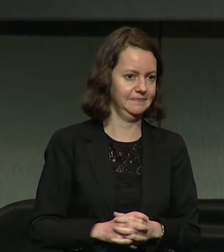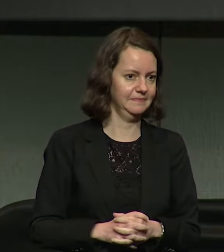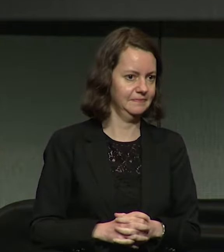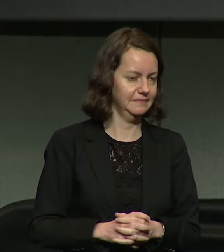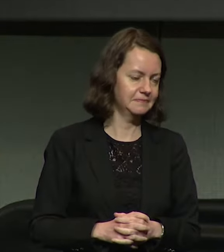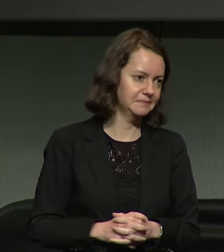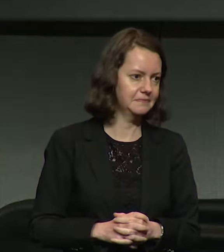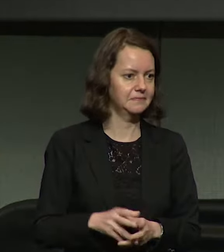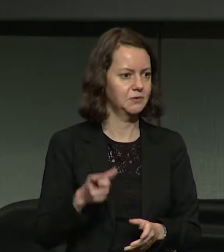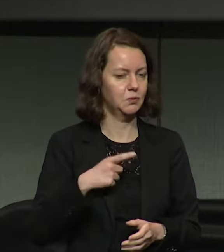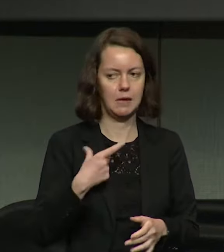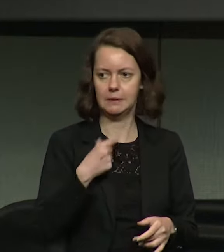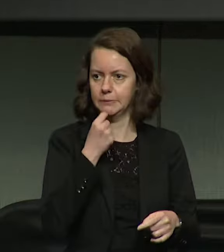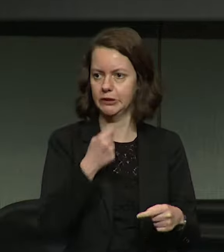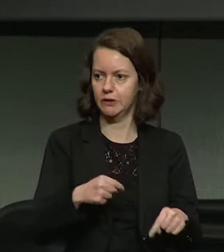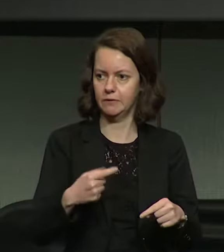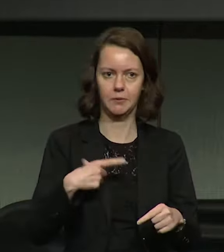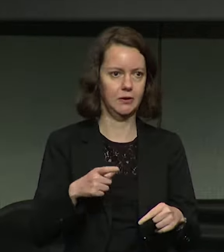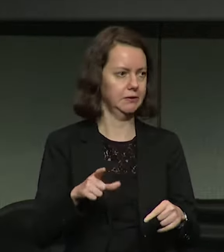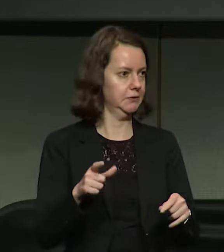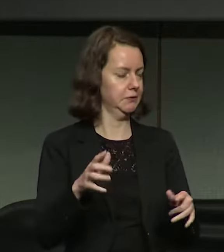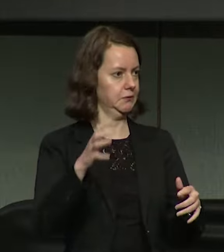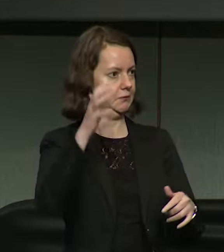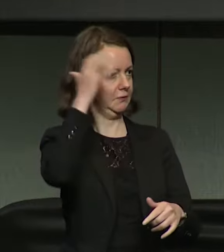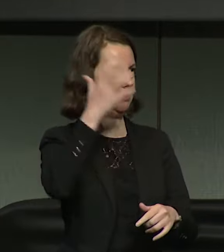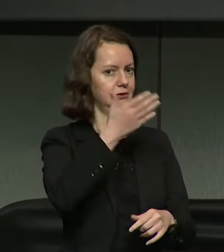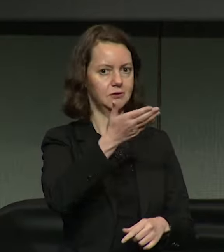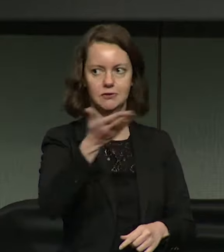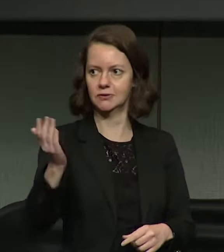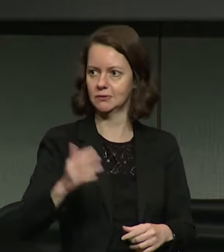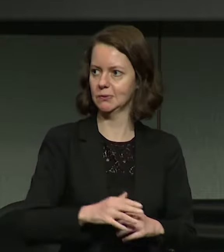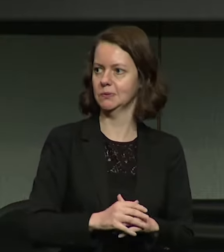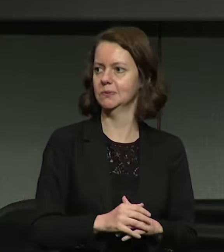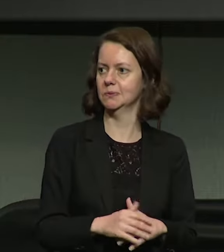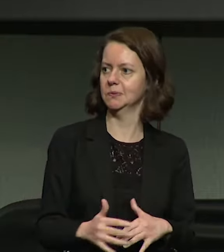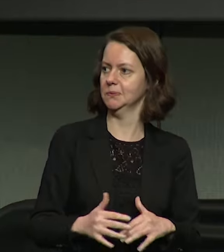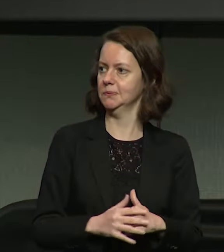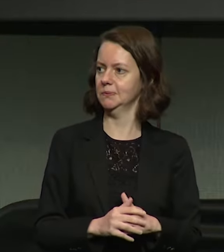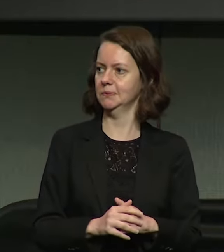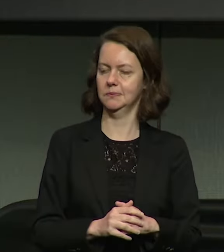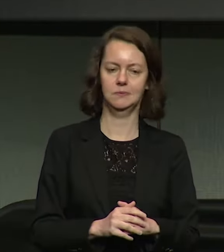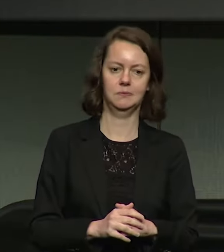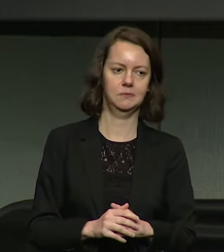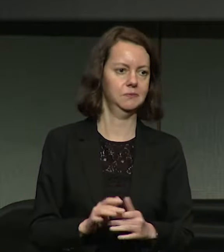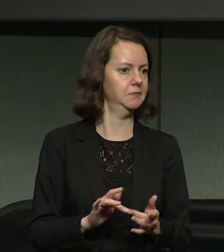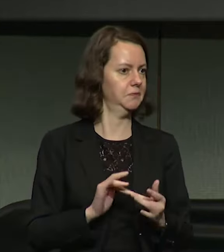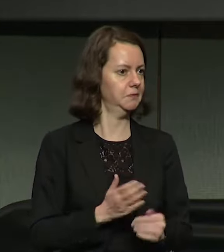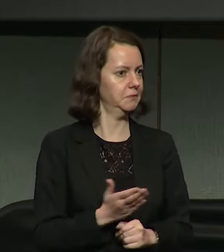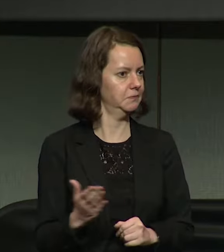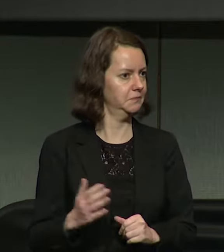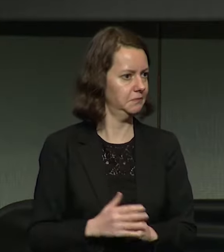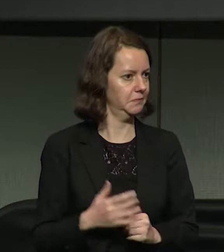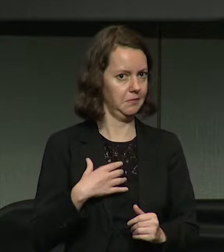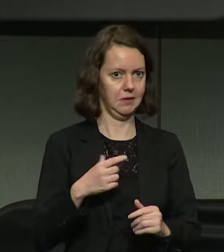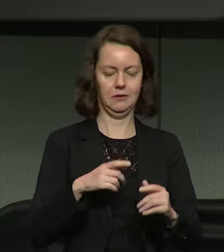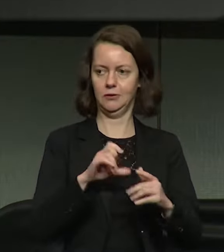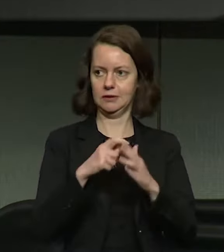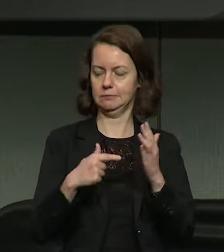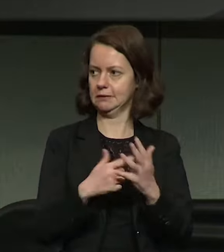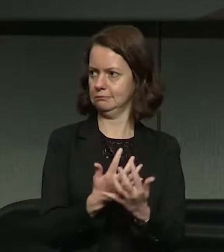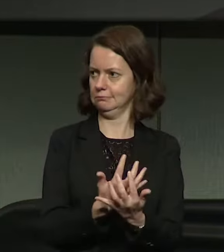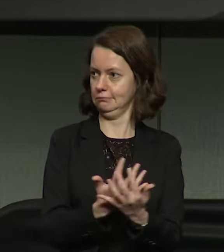in part because it's such a flash audience, and it's quite a big audience too. I wasn't expecting it to be